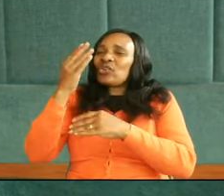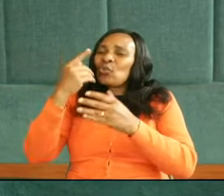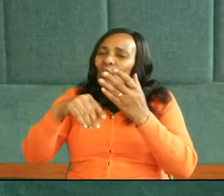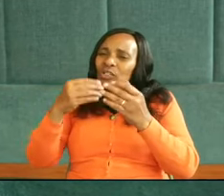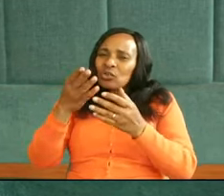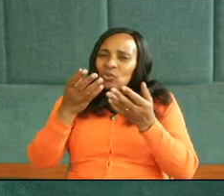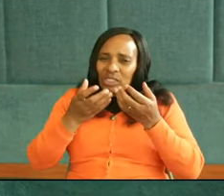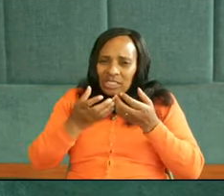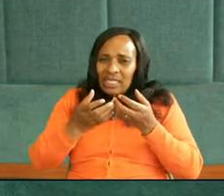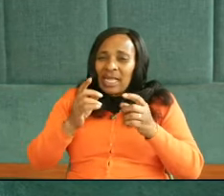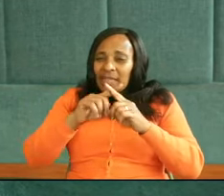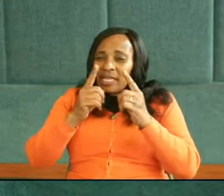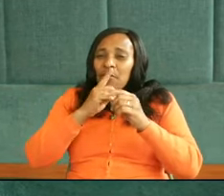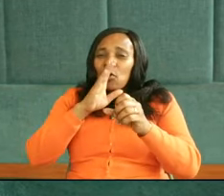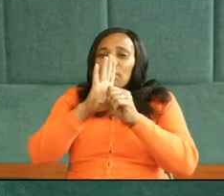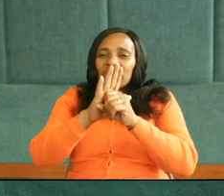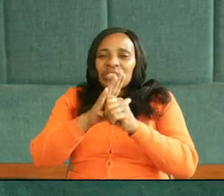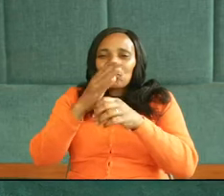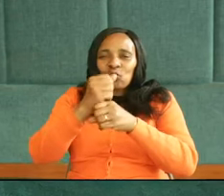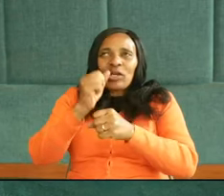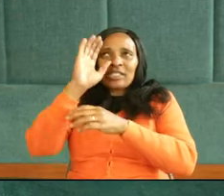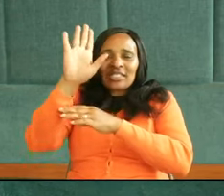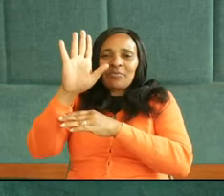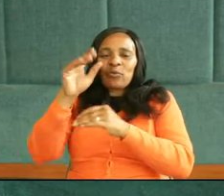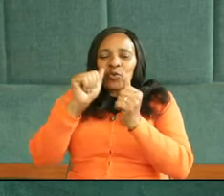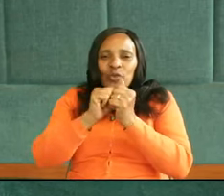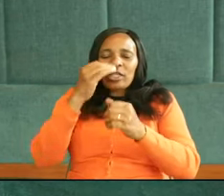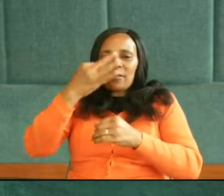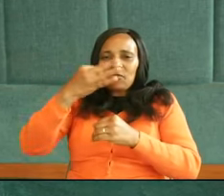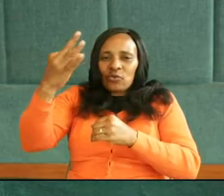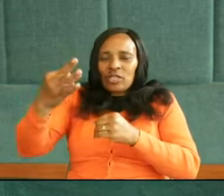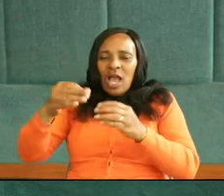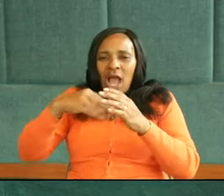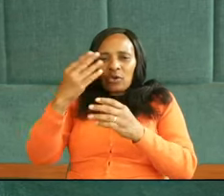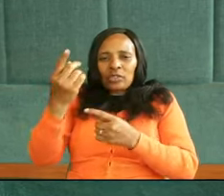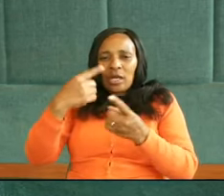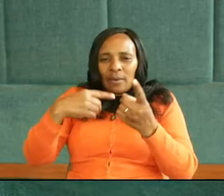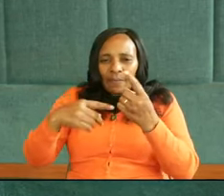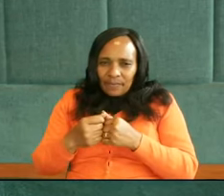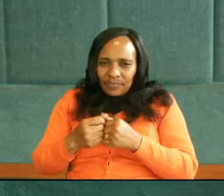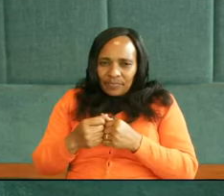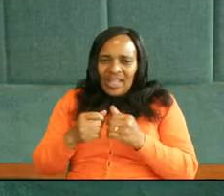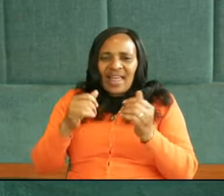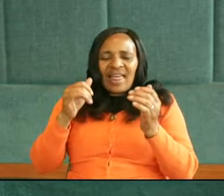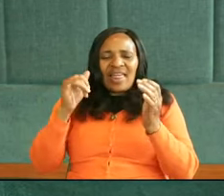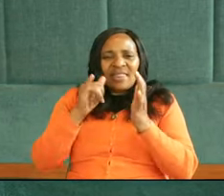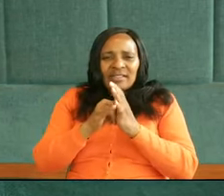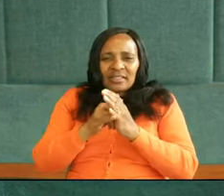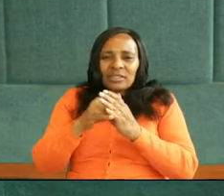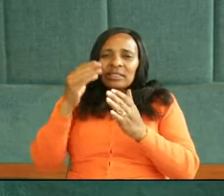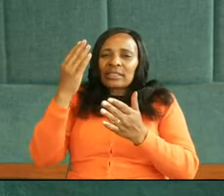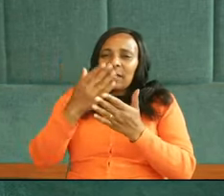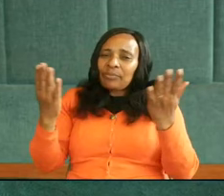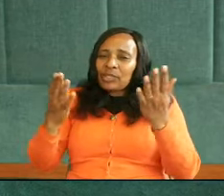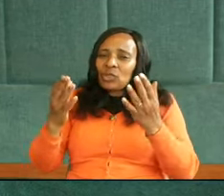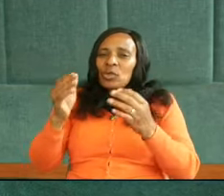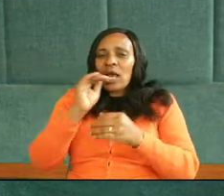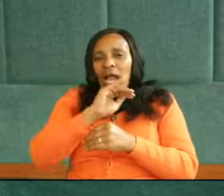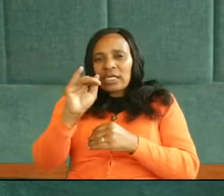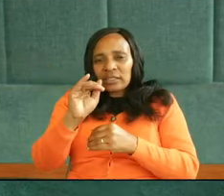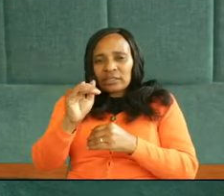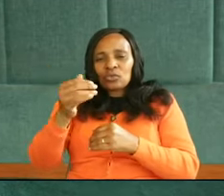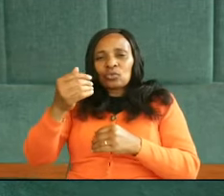situation and promising to trust him with the future outcome. That is something that we asked to do, our viewer and us